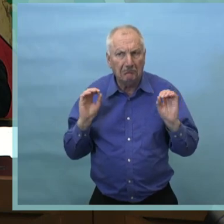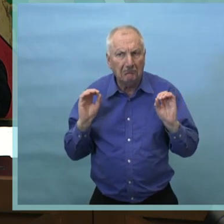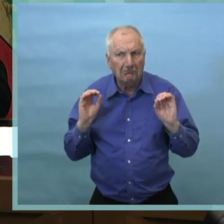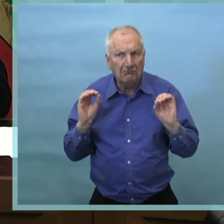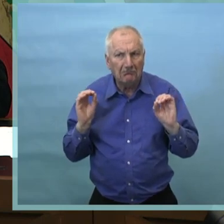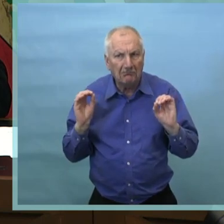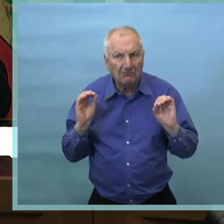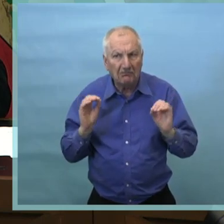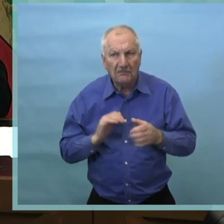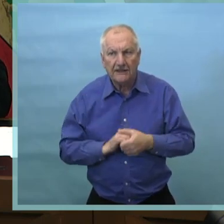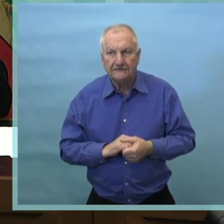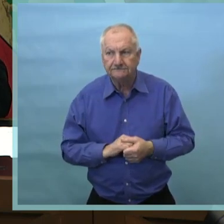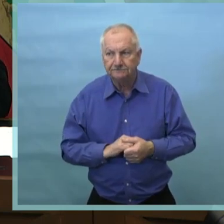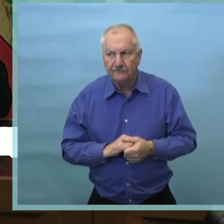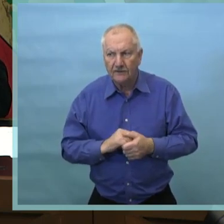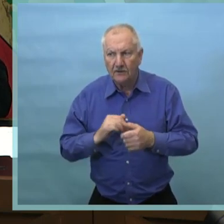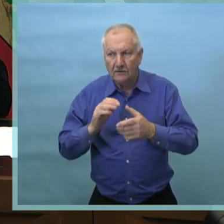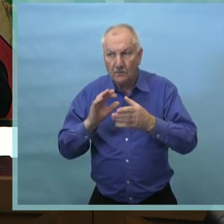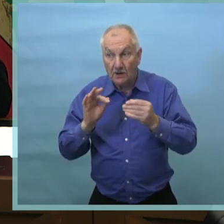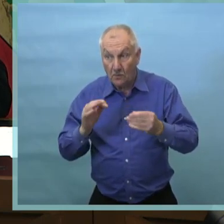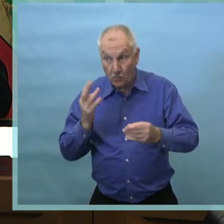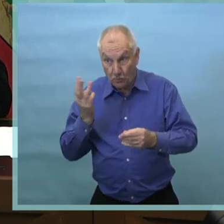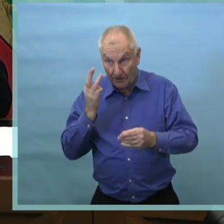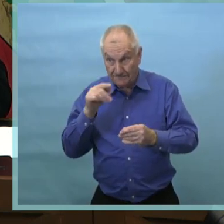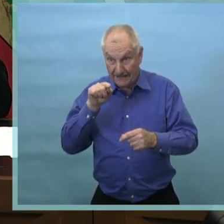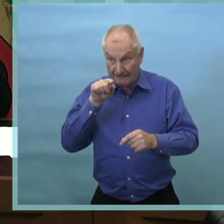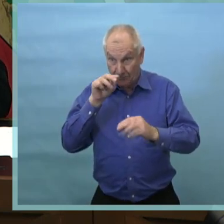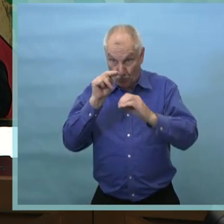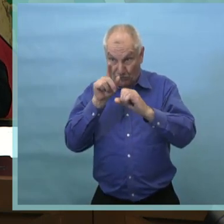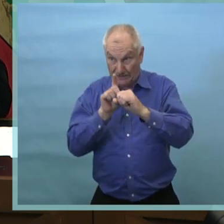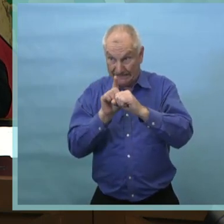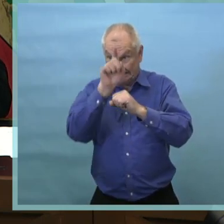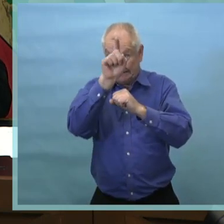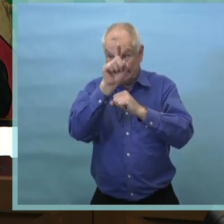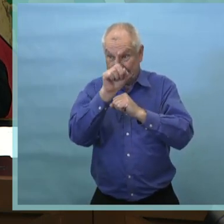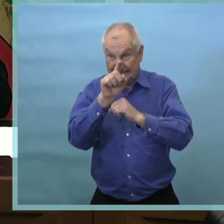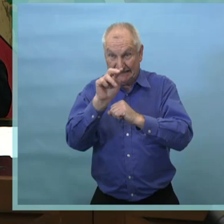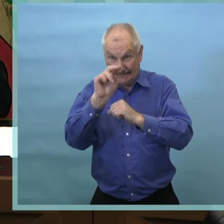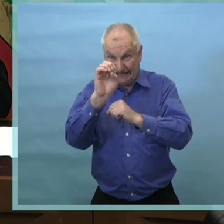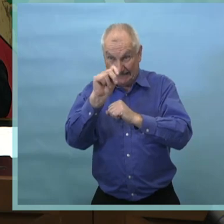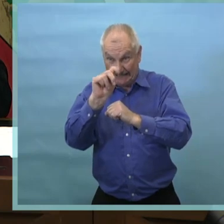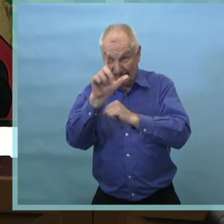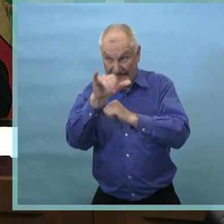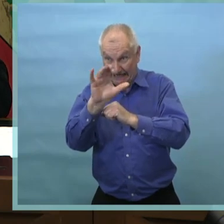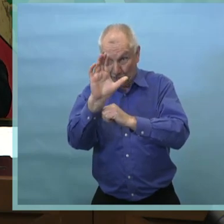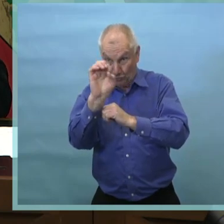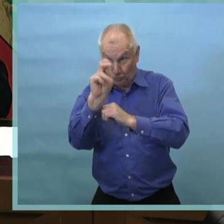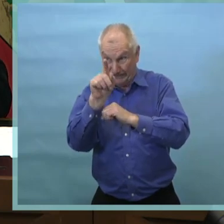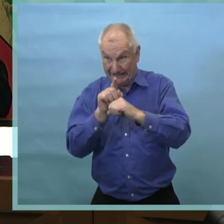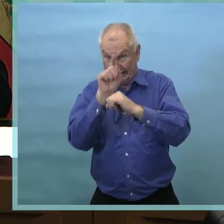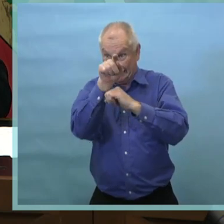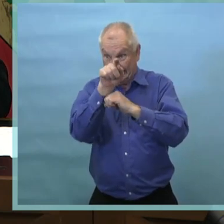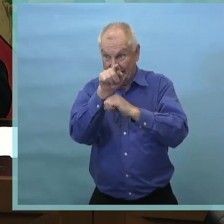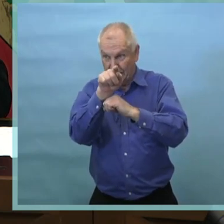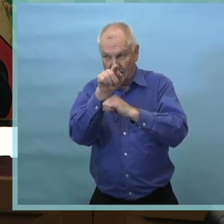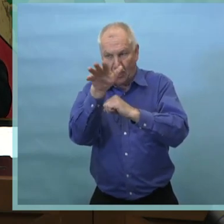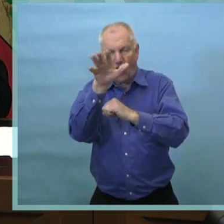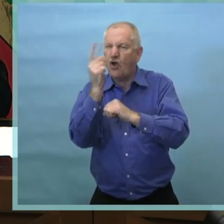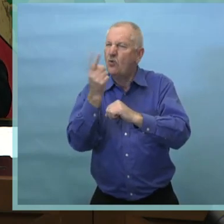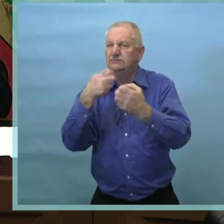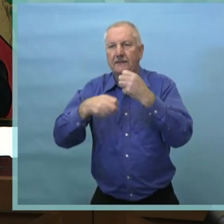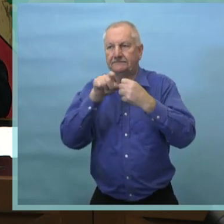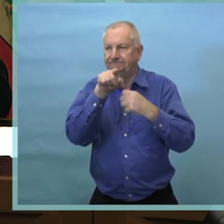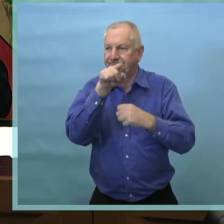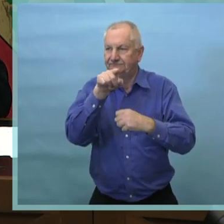Talking first of all about north of the city, the Netley Creek area seems to always be a problem. The ice this year was